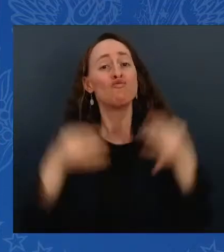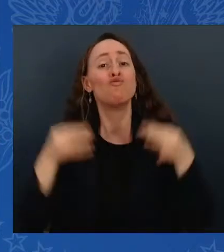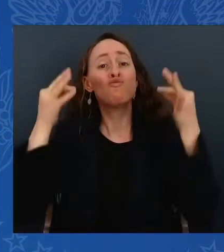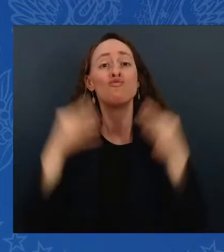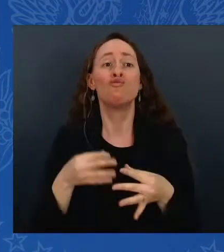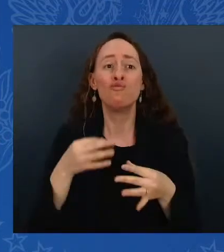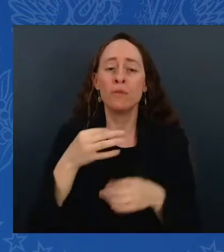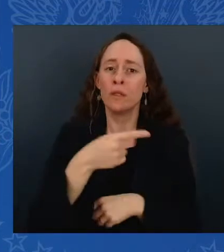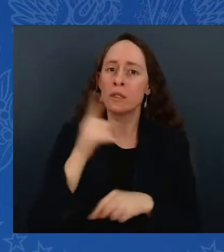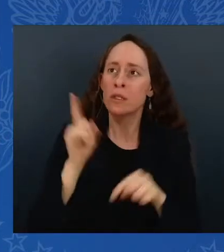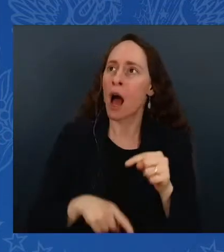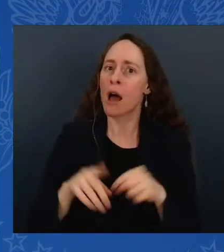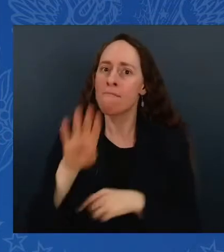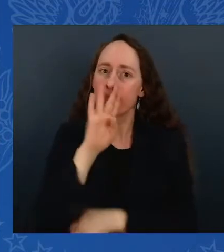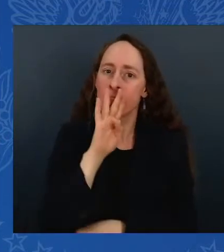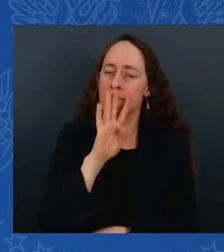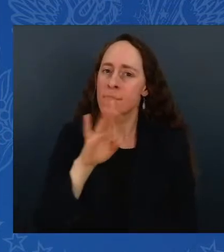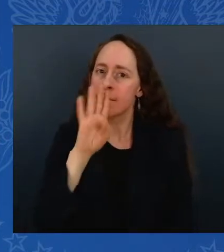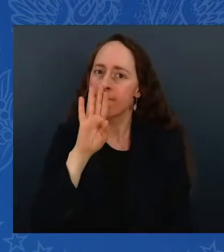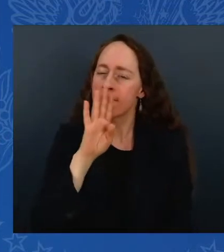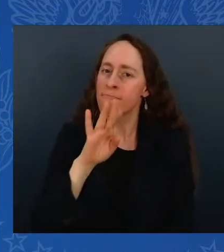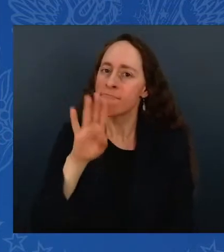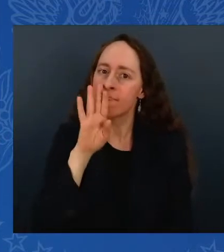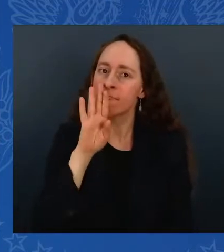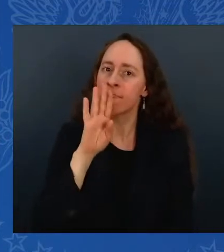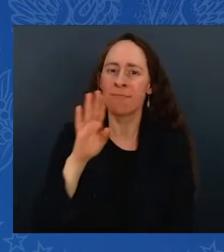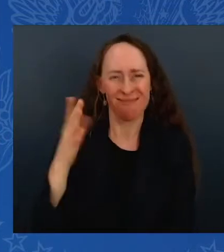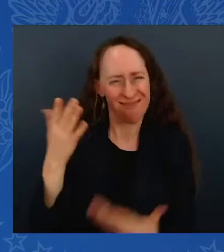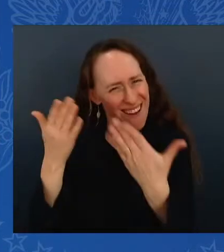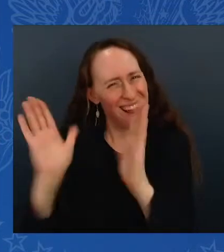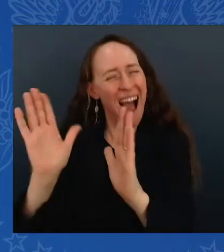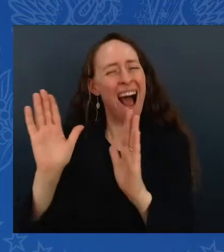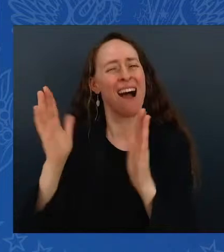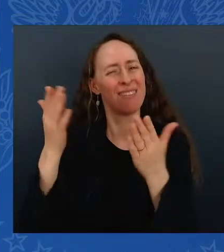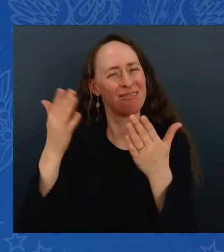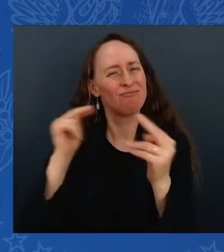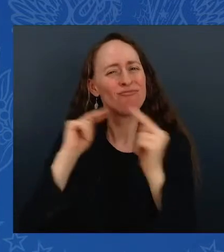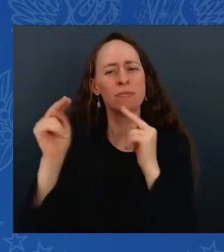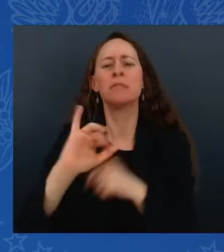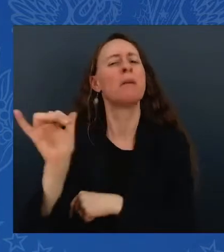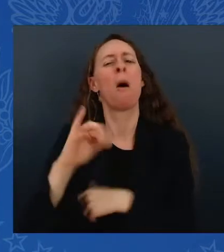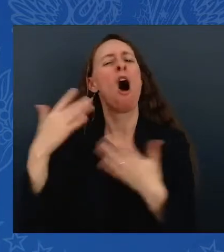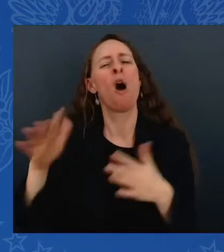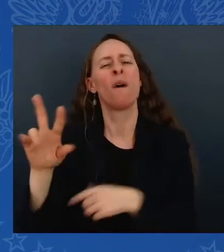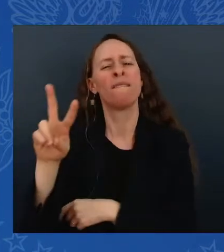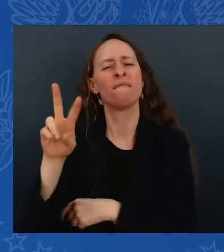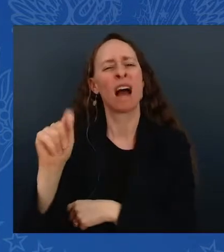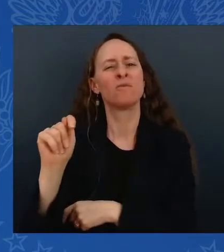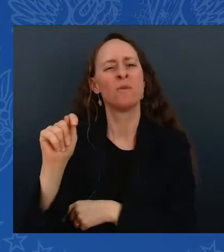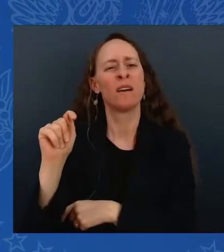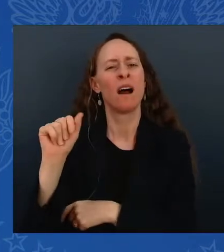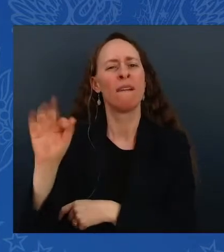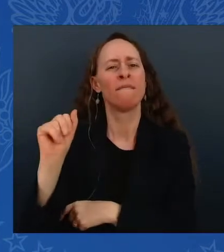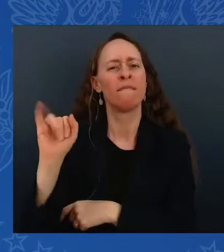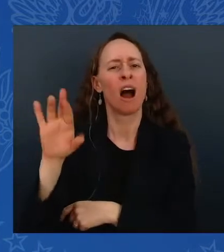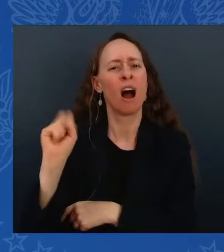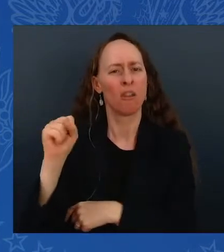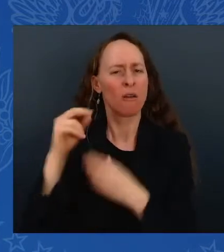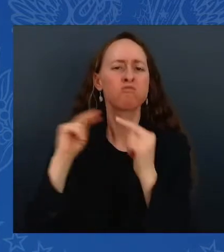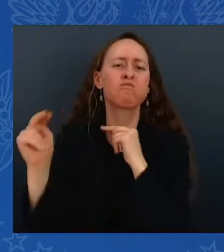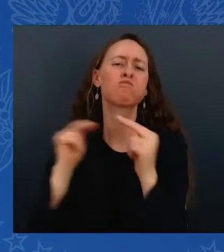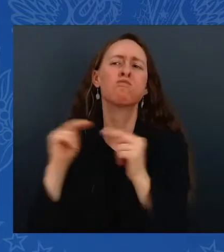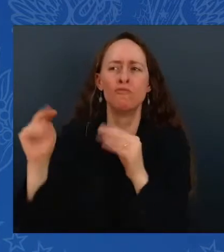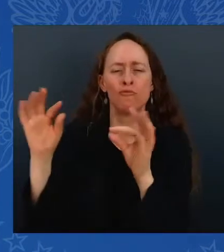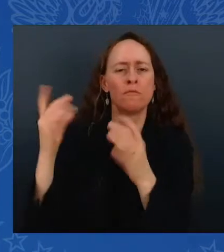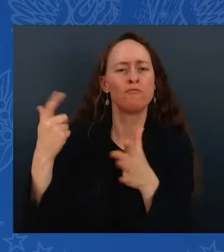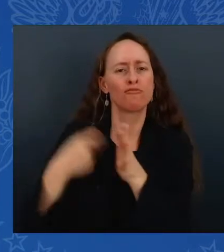and give Medicare the power to negotiate lower drug prices, like the VA was able to negotiate drug prices for veterans.